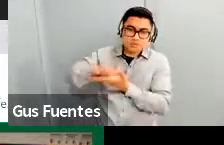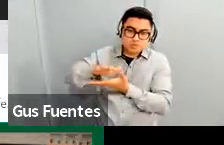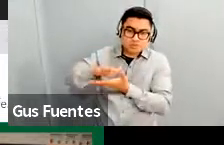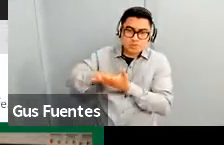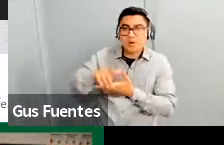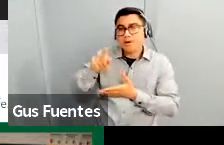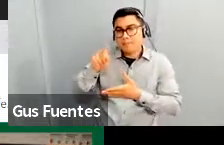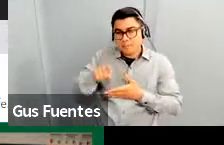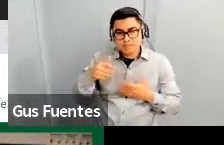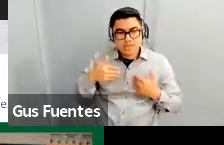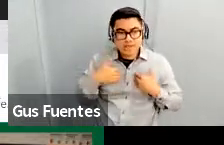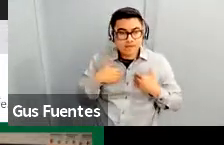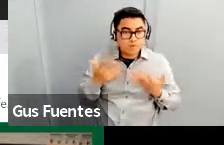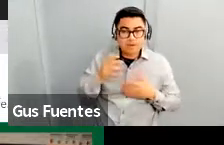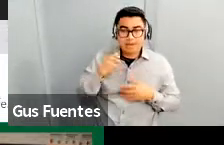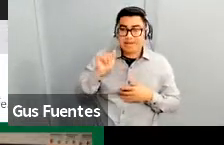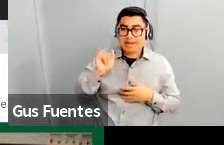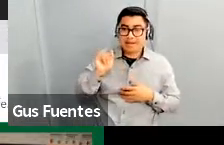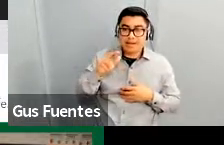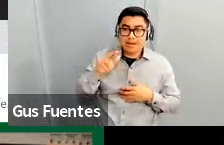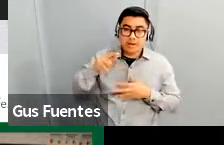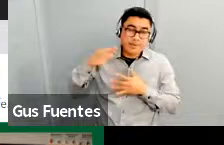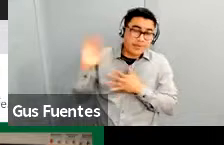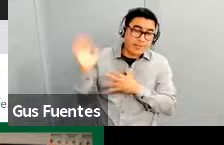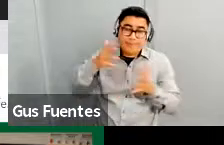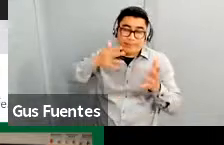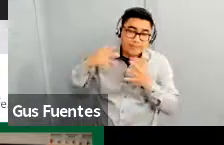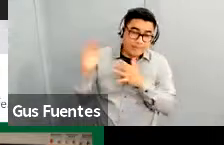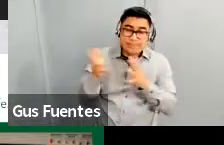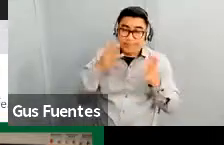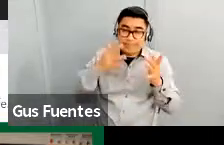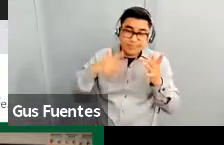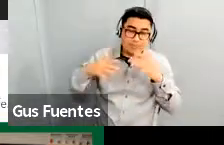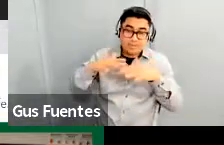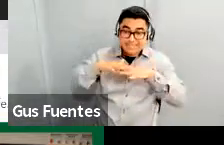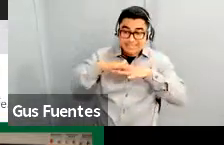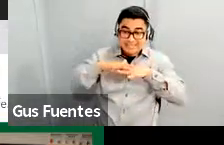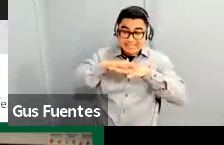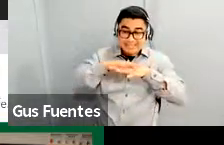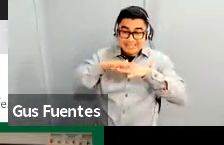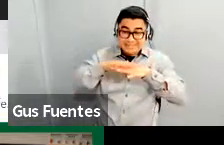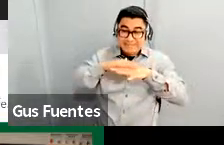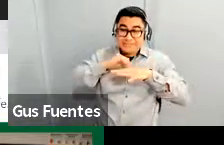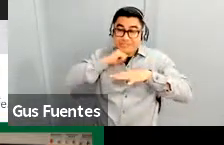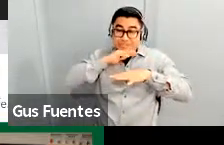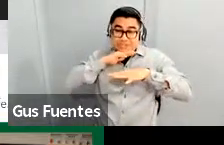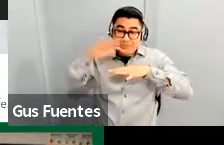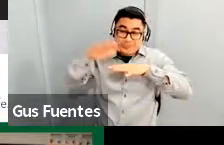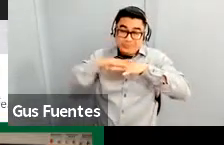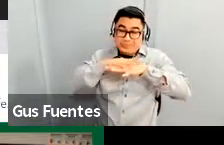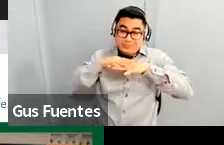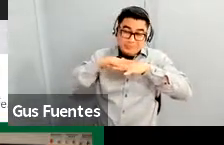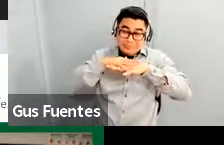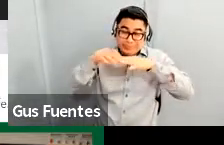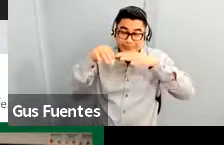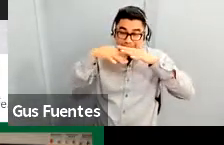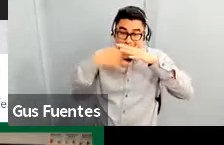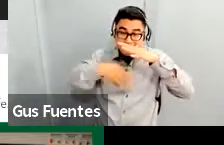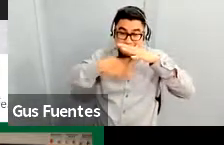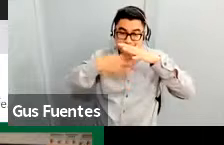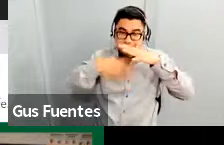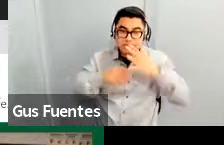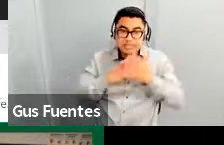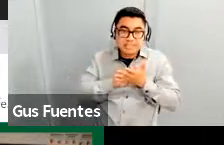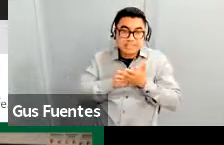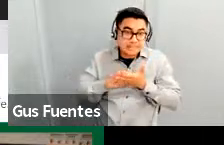have great air filtration systems. And so we can use some of this funding if we needed to replace some HVAC